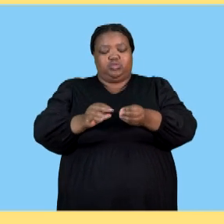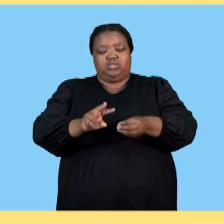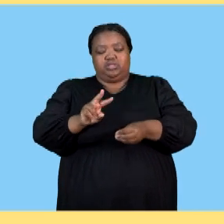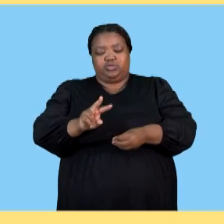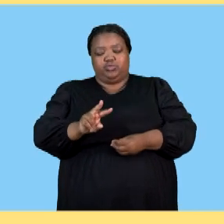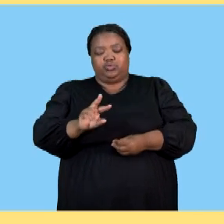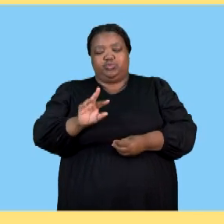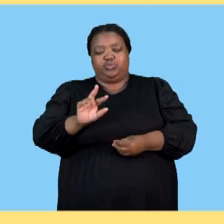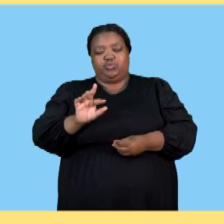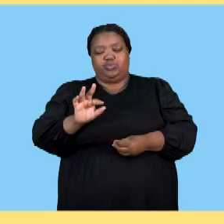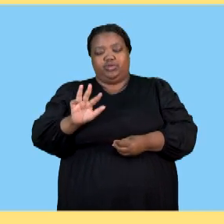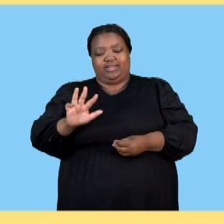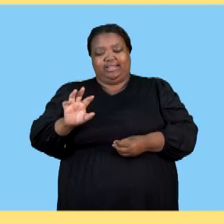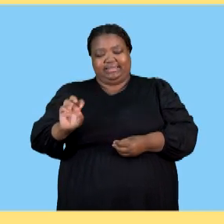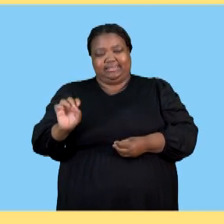290,000.